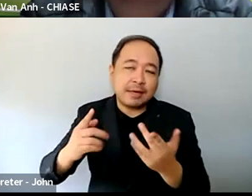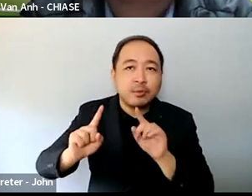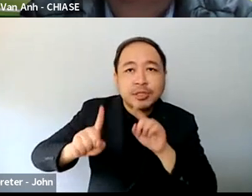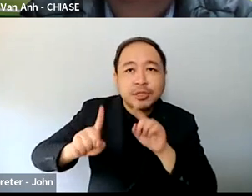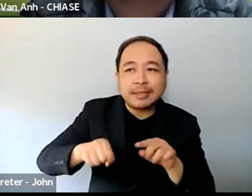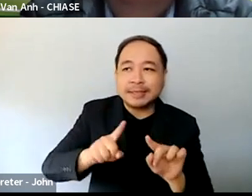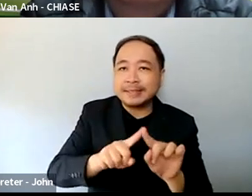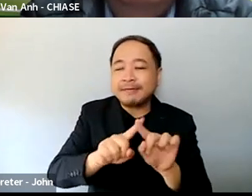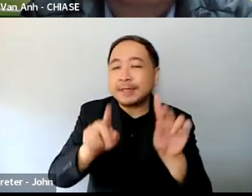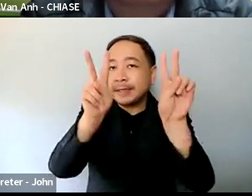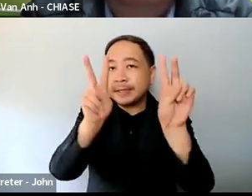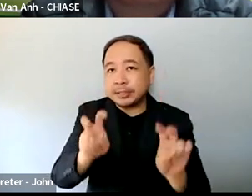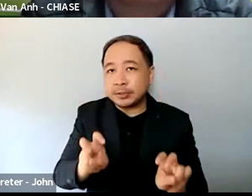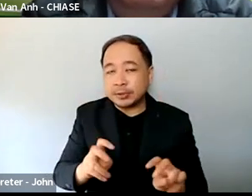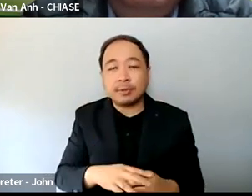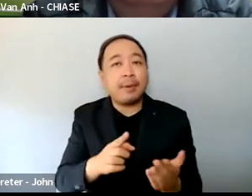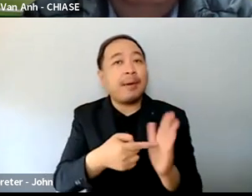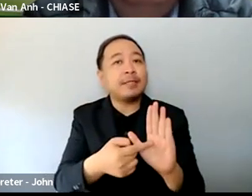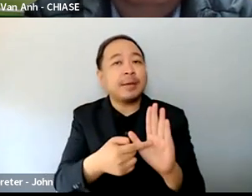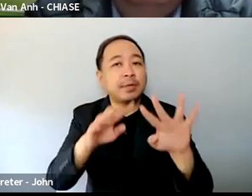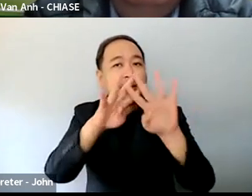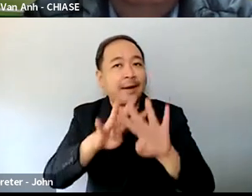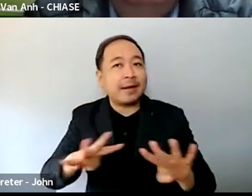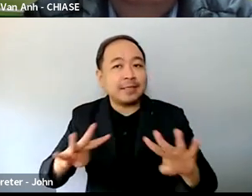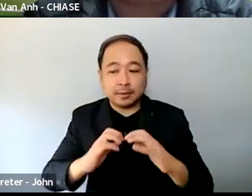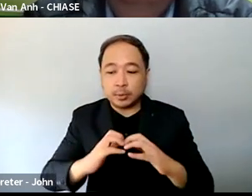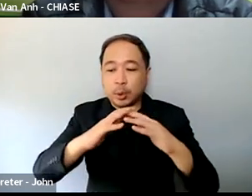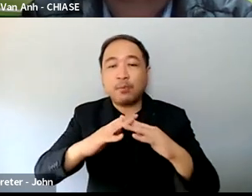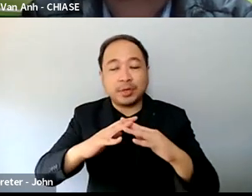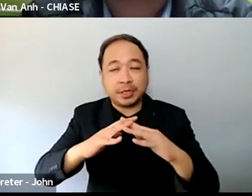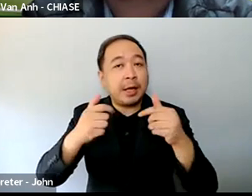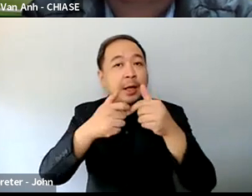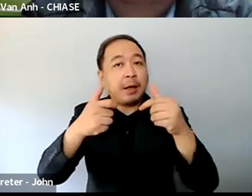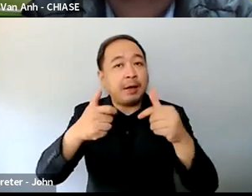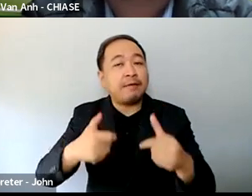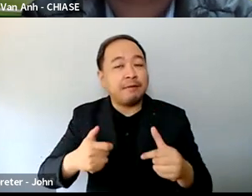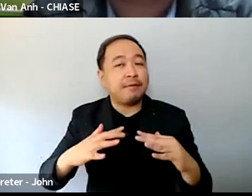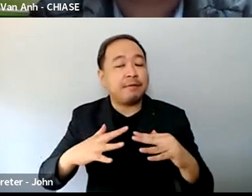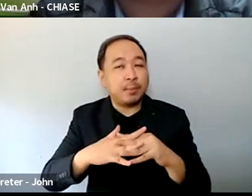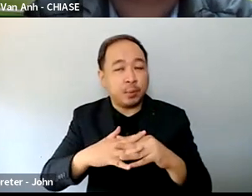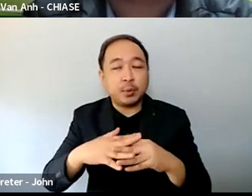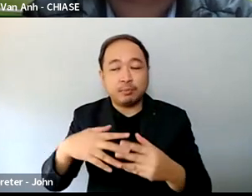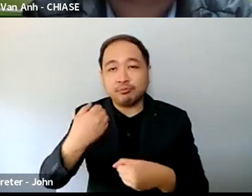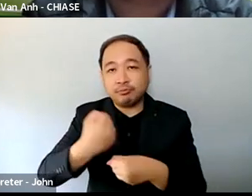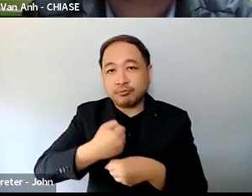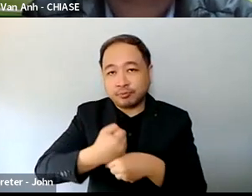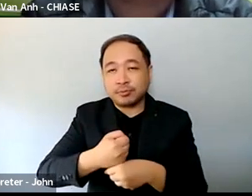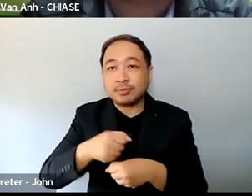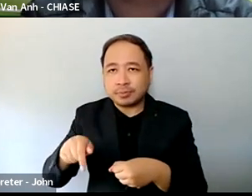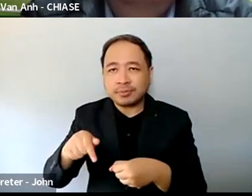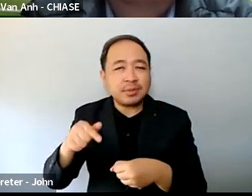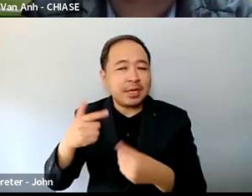example, the ASEAN Comprehensive Recovery Framework articulates a clear mandate to integrate gender perspective strategies